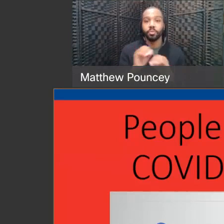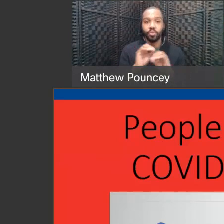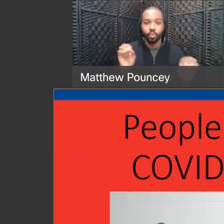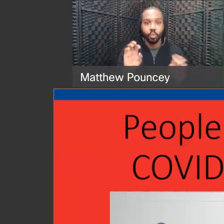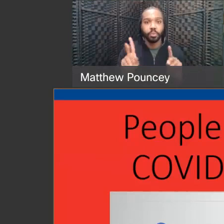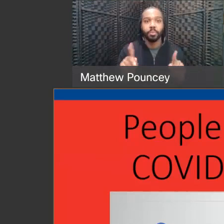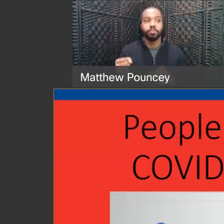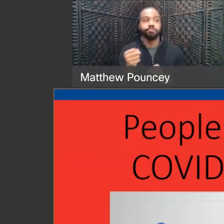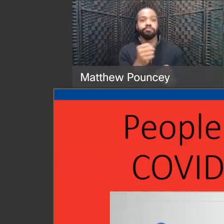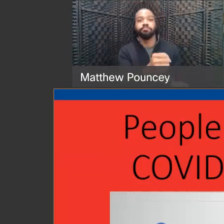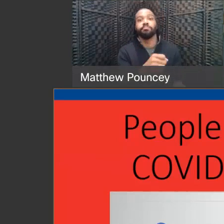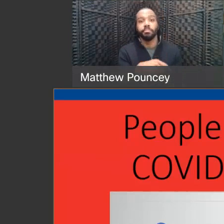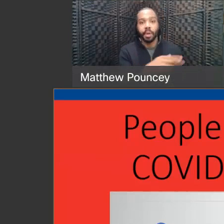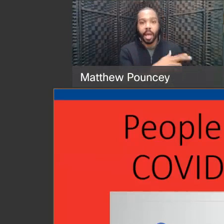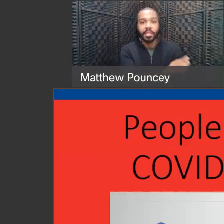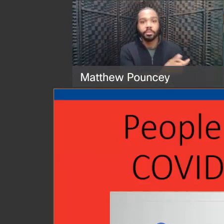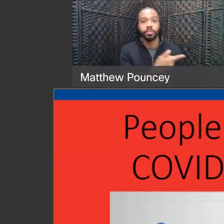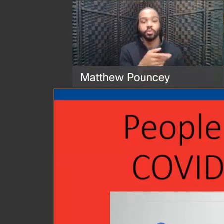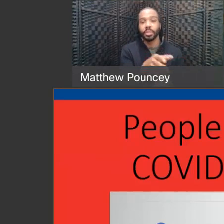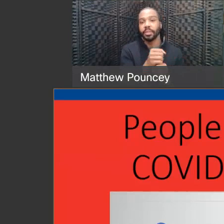receiving inpatient care for COVID.